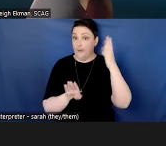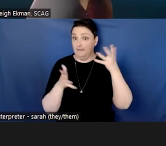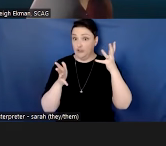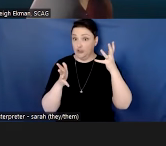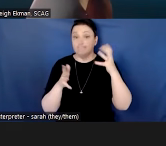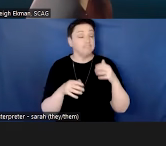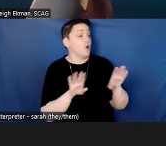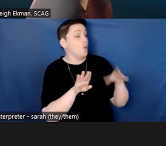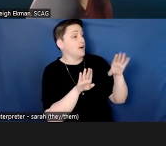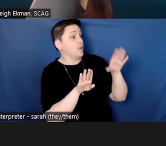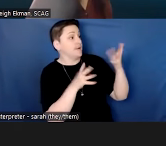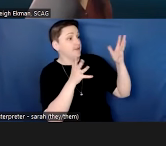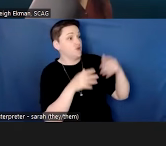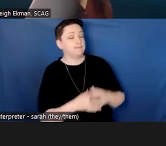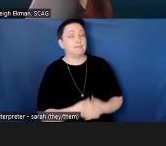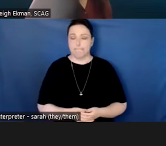Yeah, it's up. Okay.